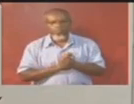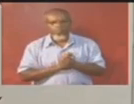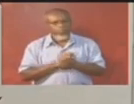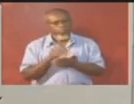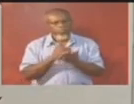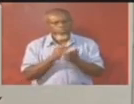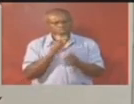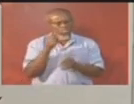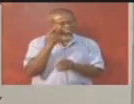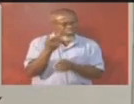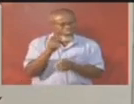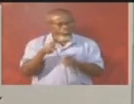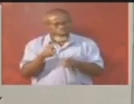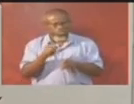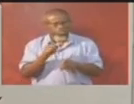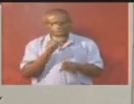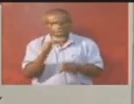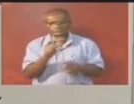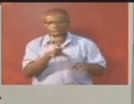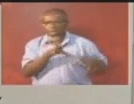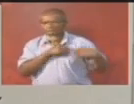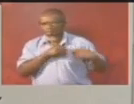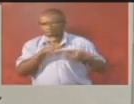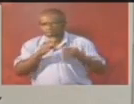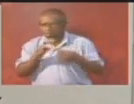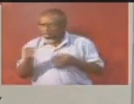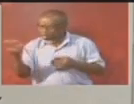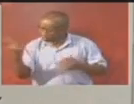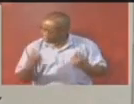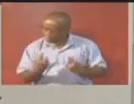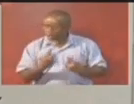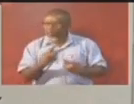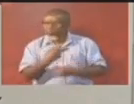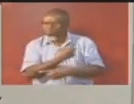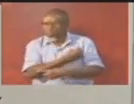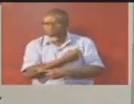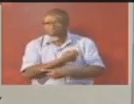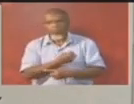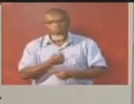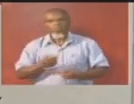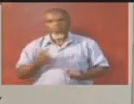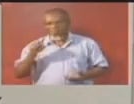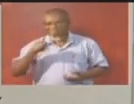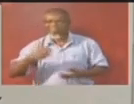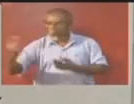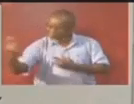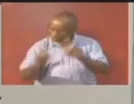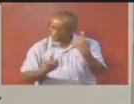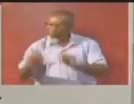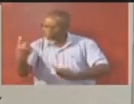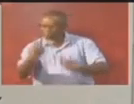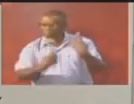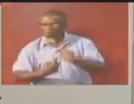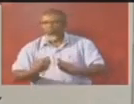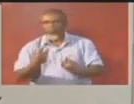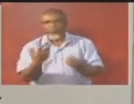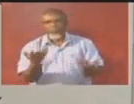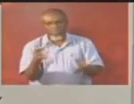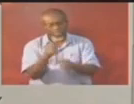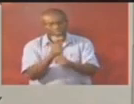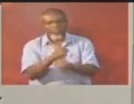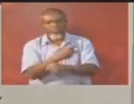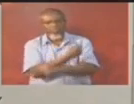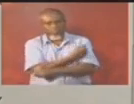accepting vaccine when offered. So we are quite heartened, and we want to continue to encourage the population